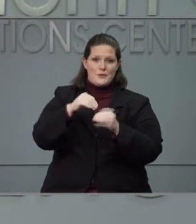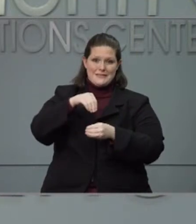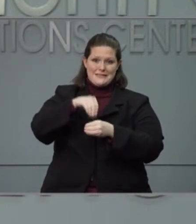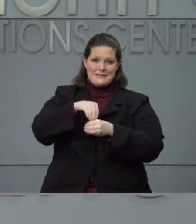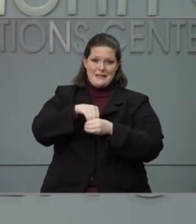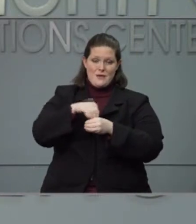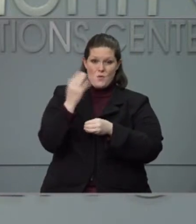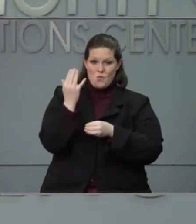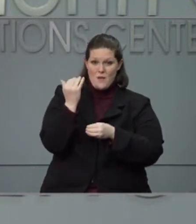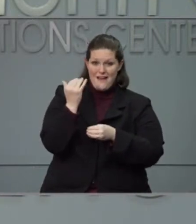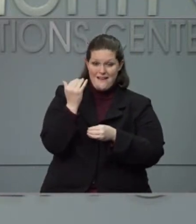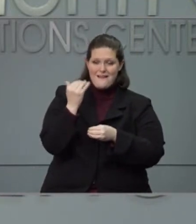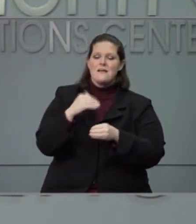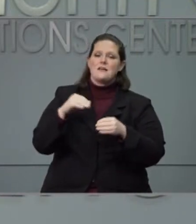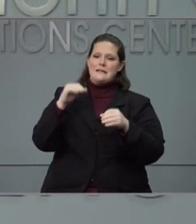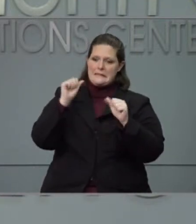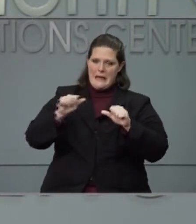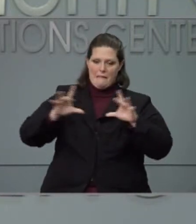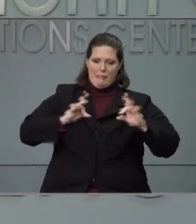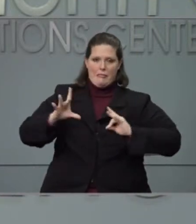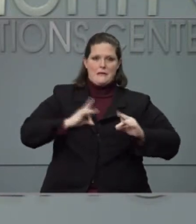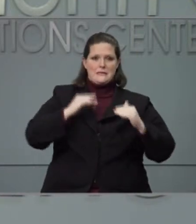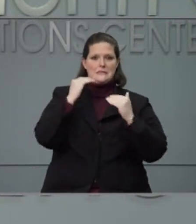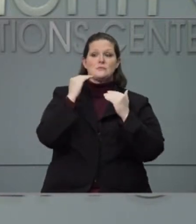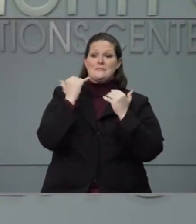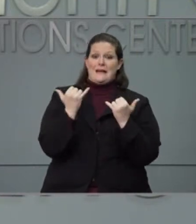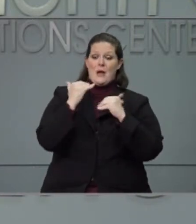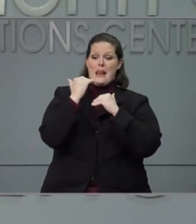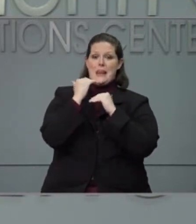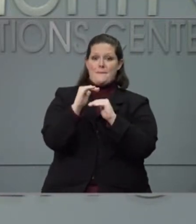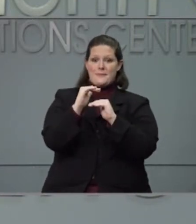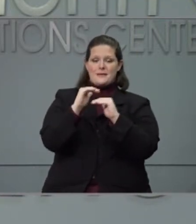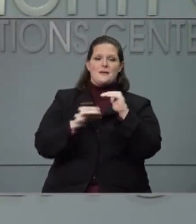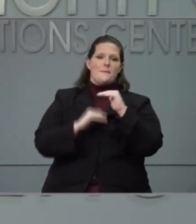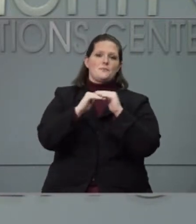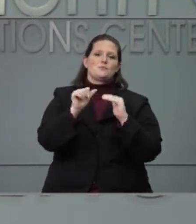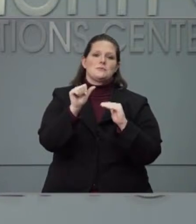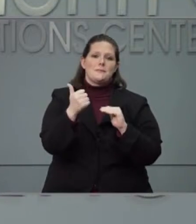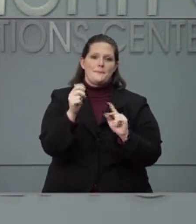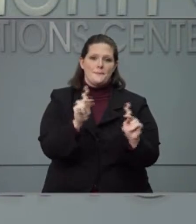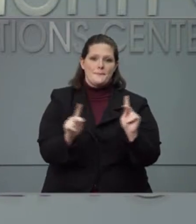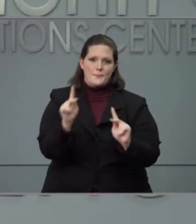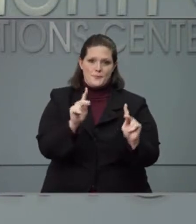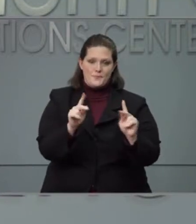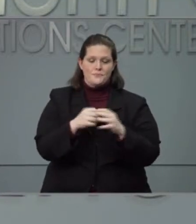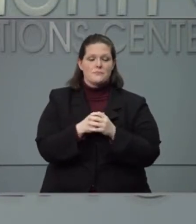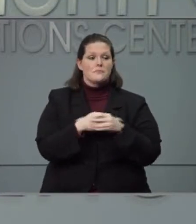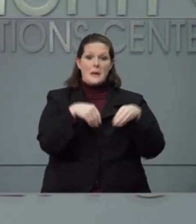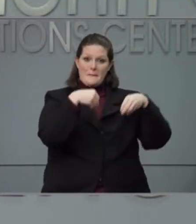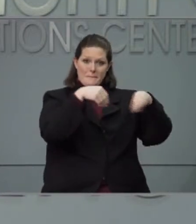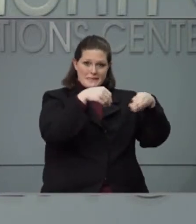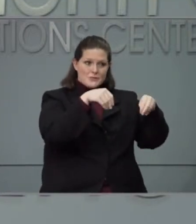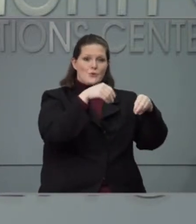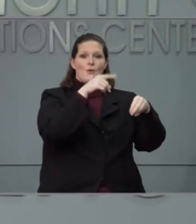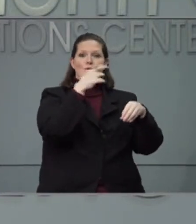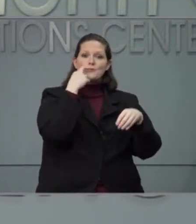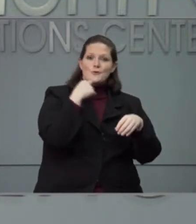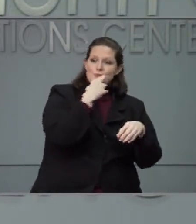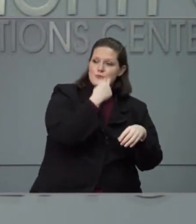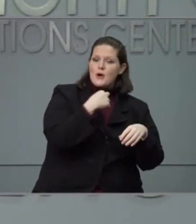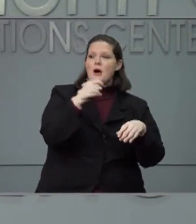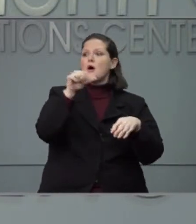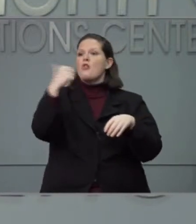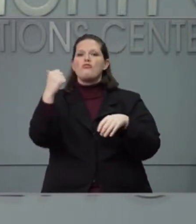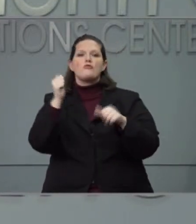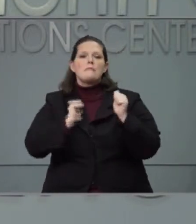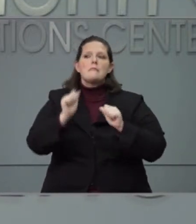virus spreads more easily indoors. Capacity limits remain in place for retail stores, restaurants, entertainment venues, and